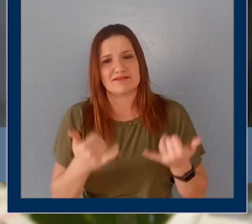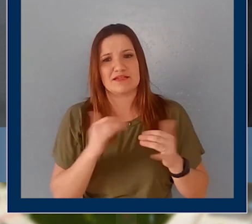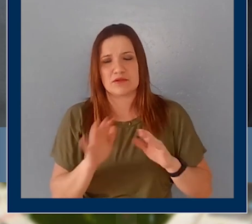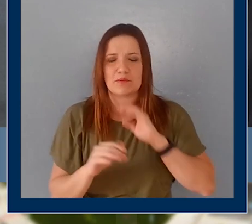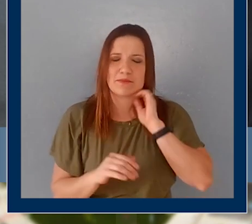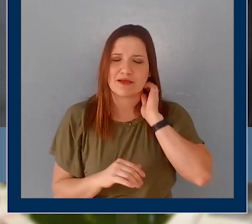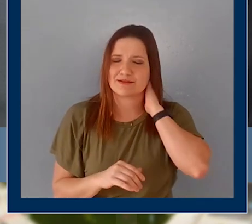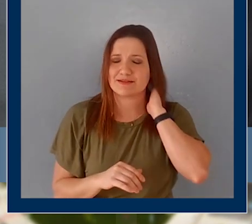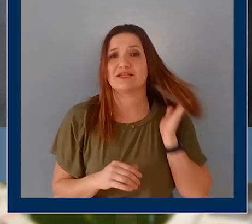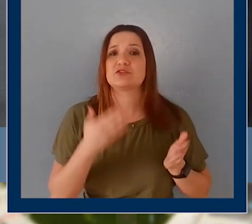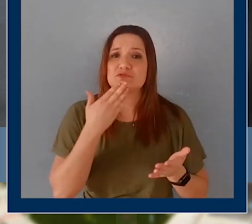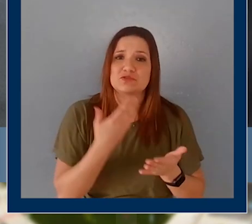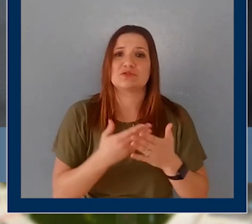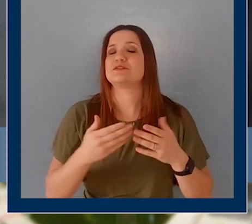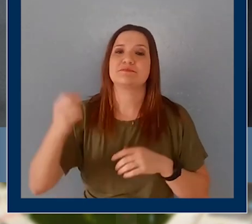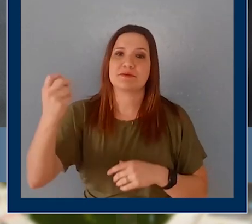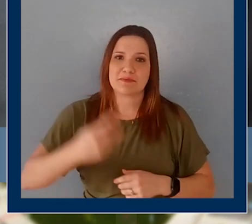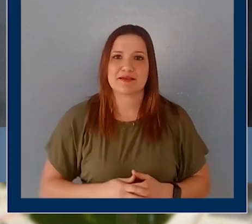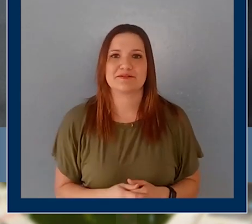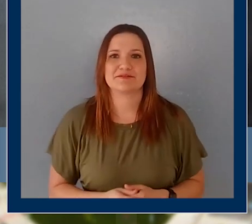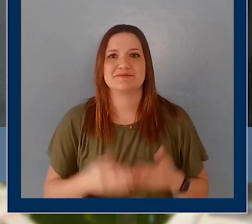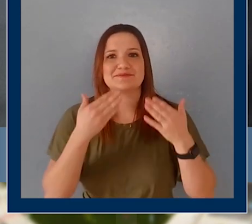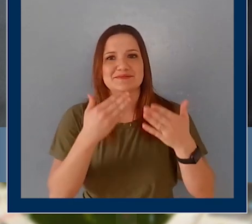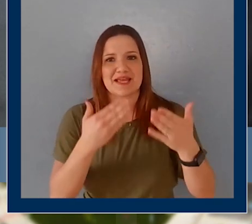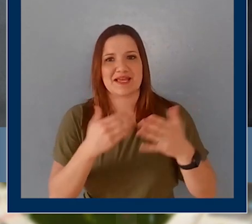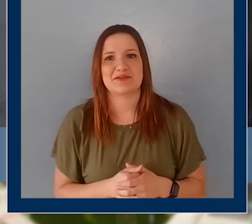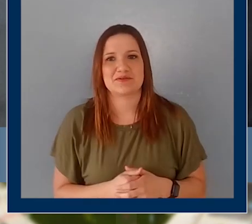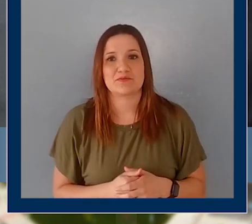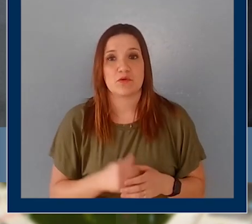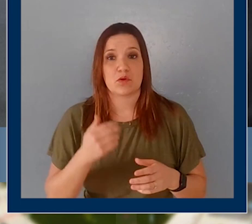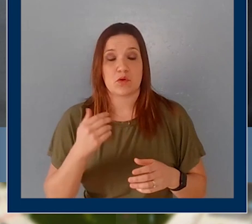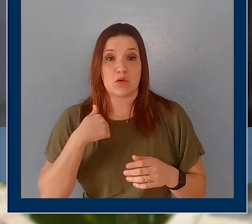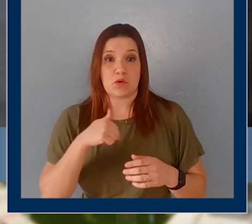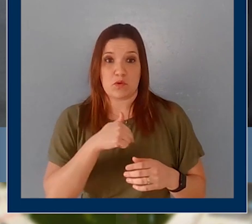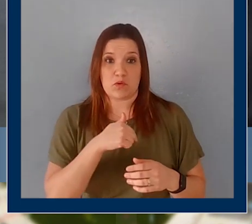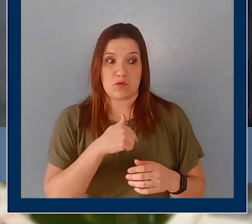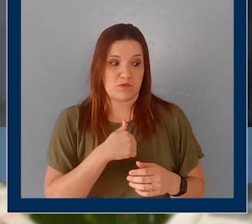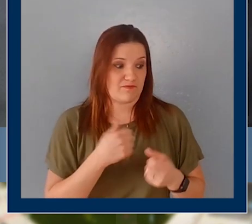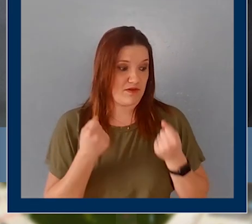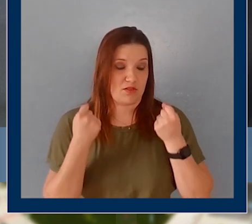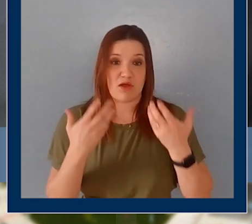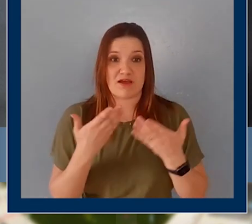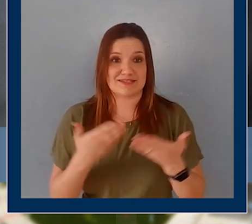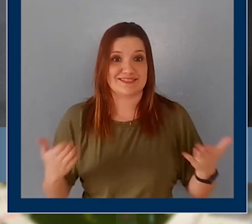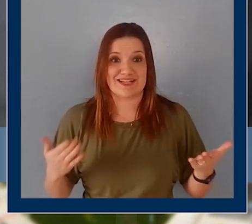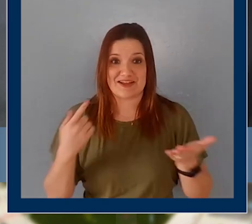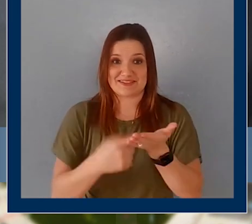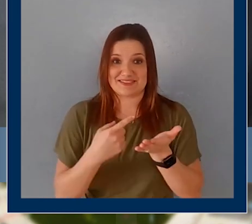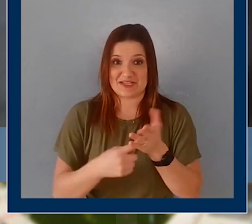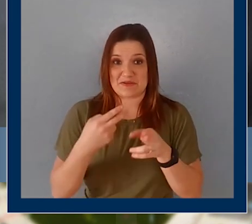as best as it could be. Obviously, a little bit lonelier this holiday